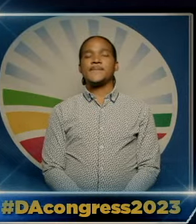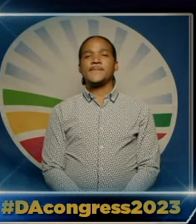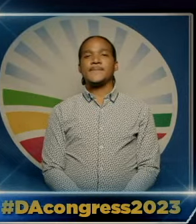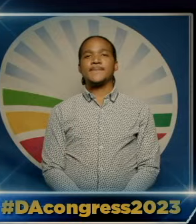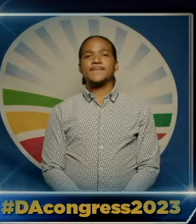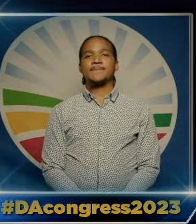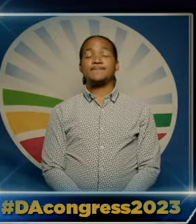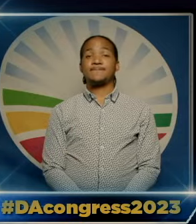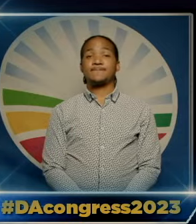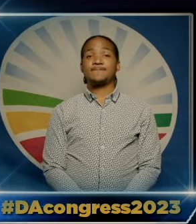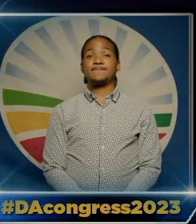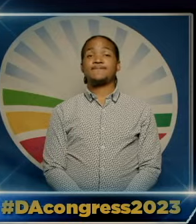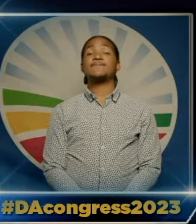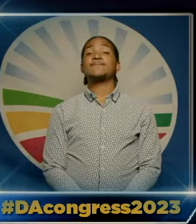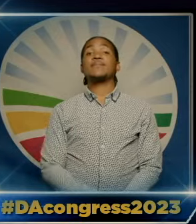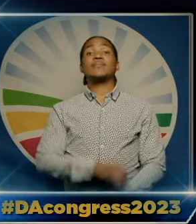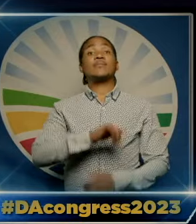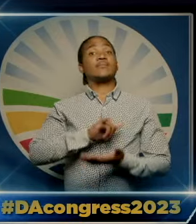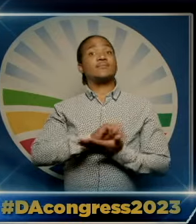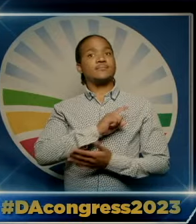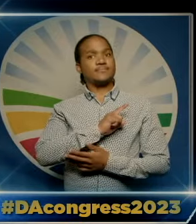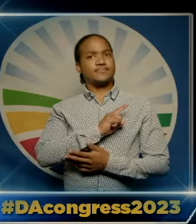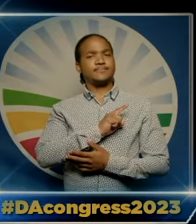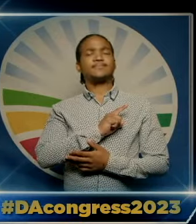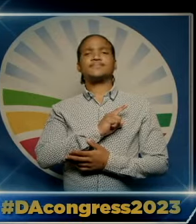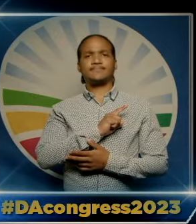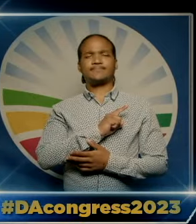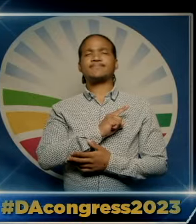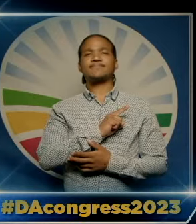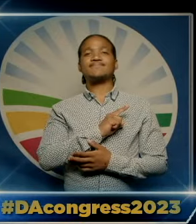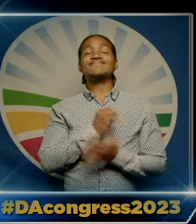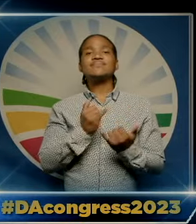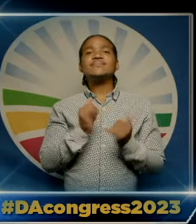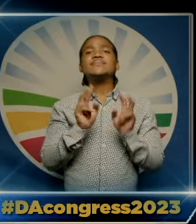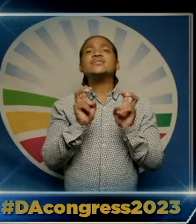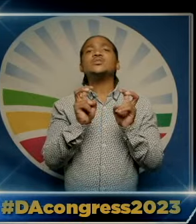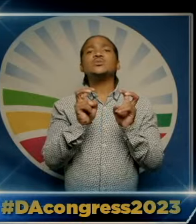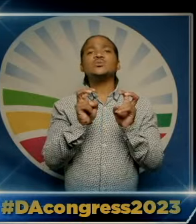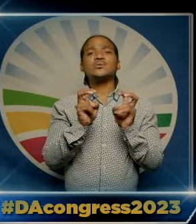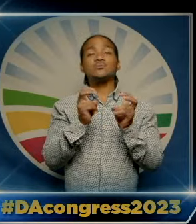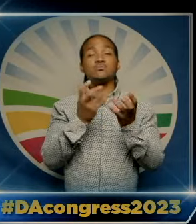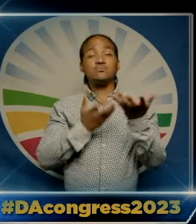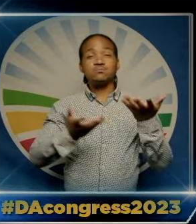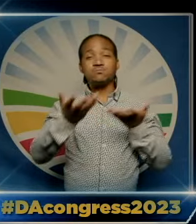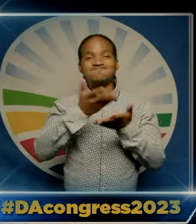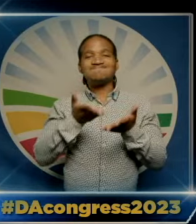And that's why the matters before this Congress are urgent and important.